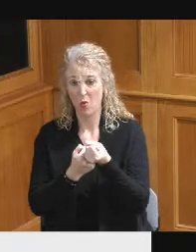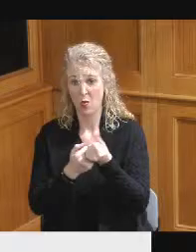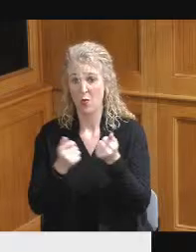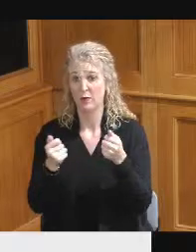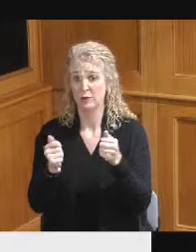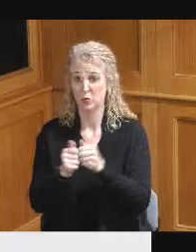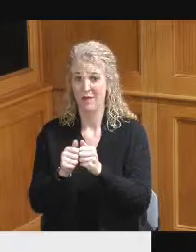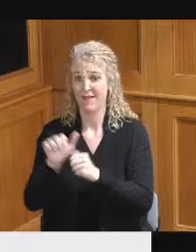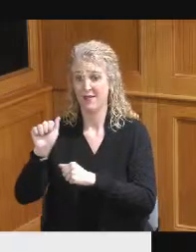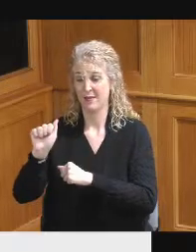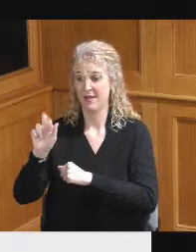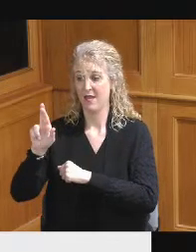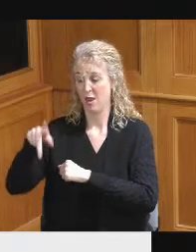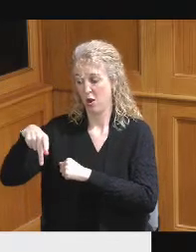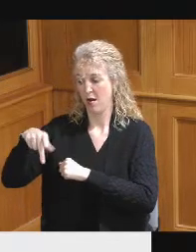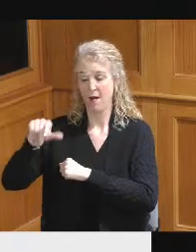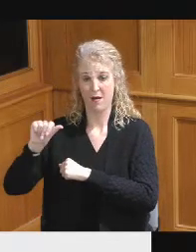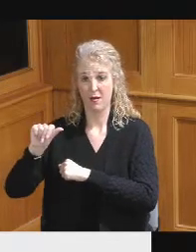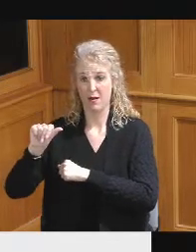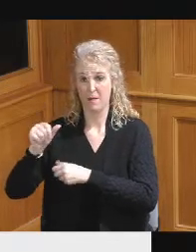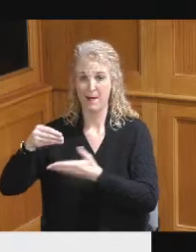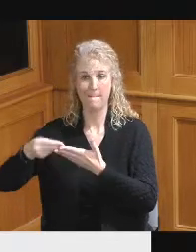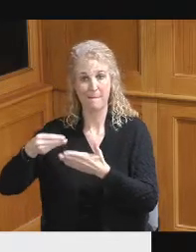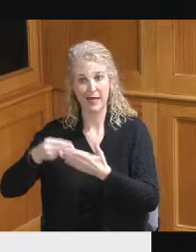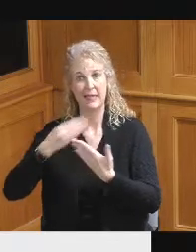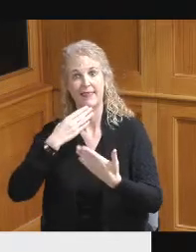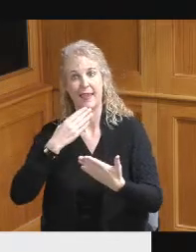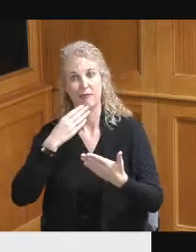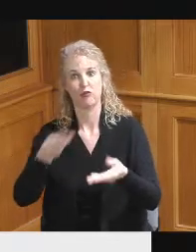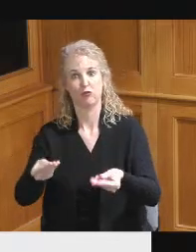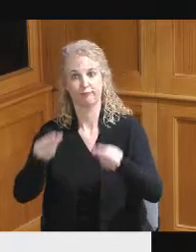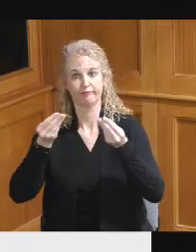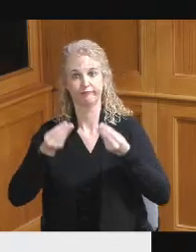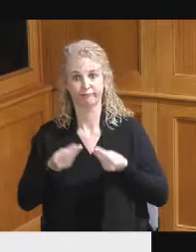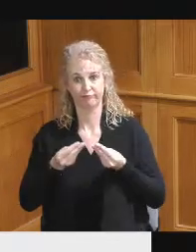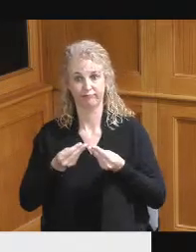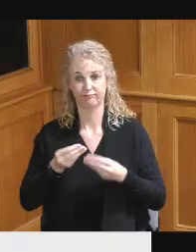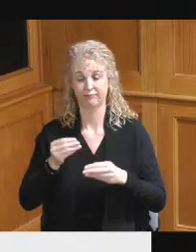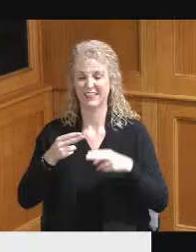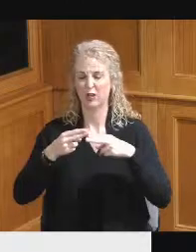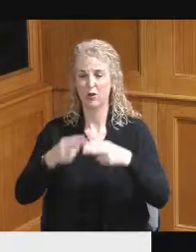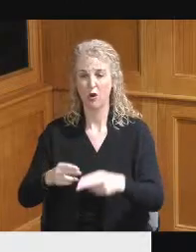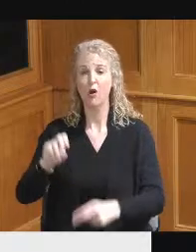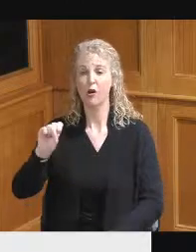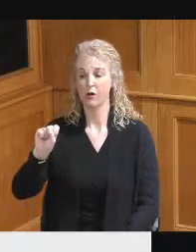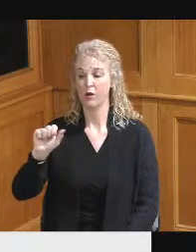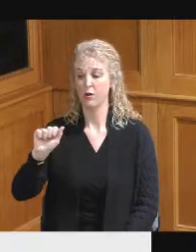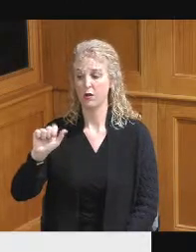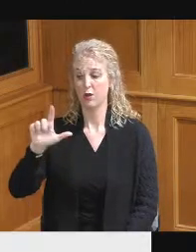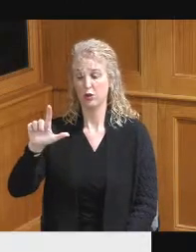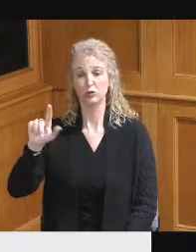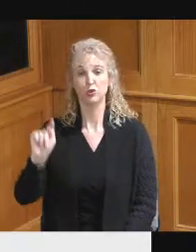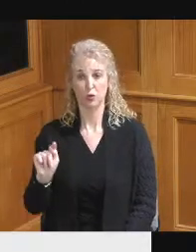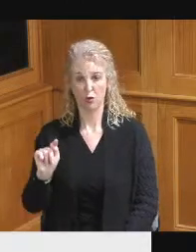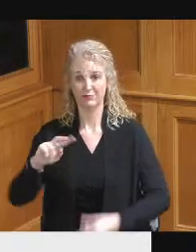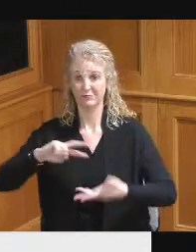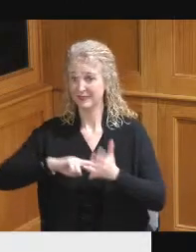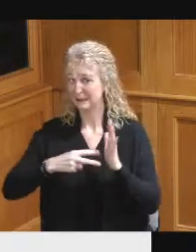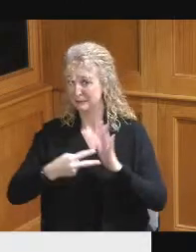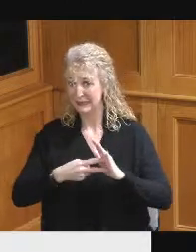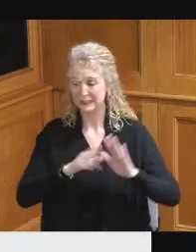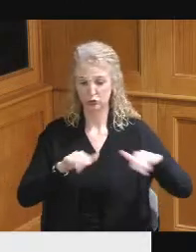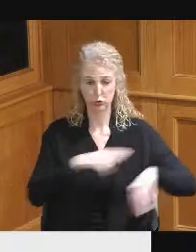American Recovery Plan Act, or ARPA funding. SALT is a partnership between Cincinnati